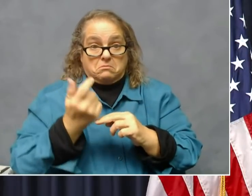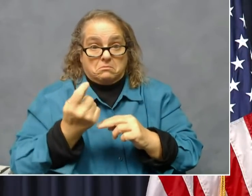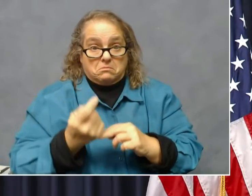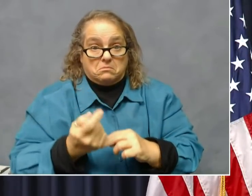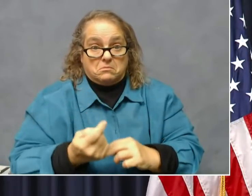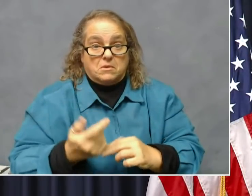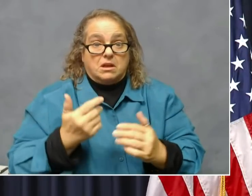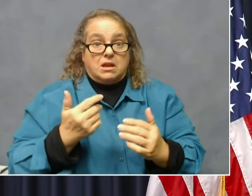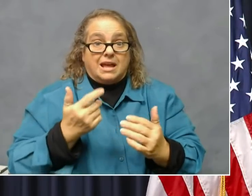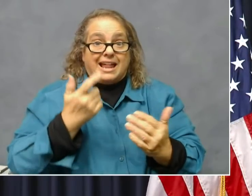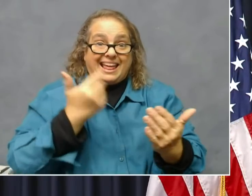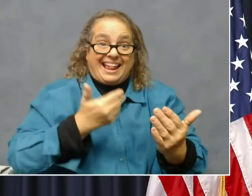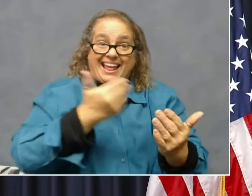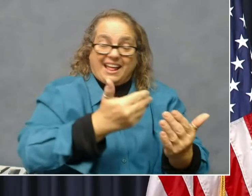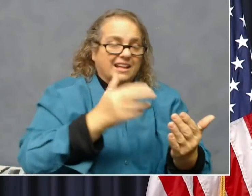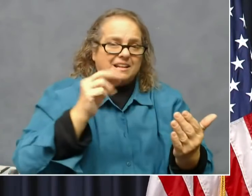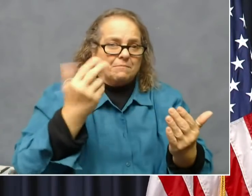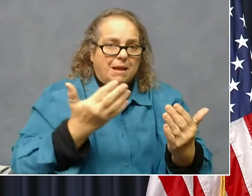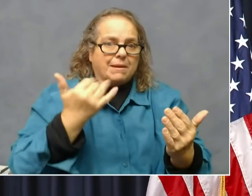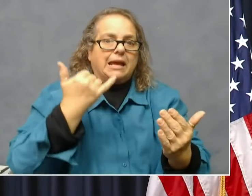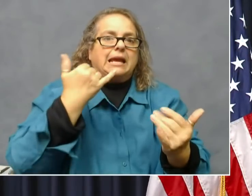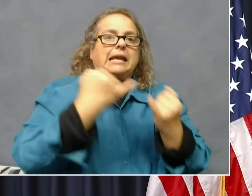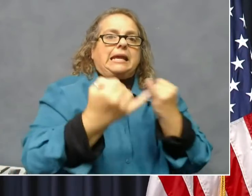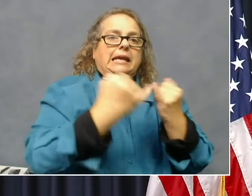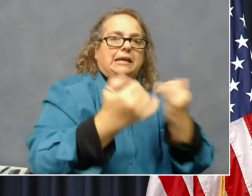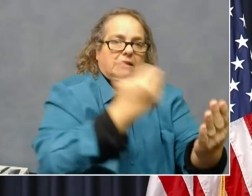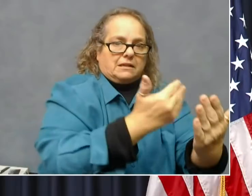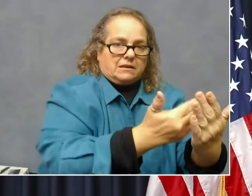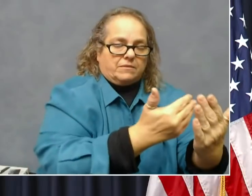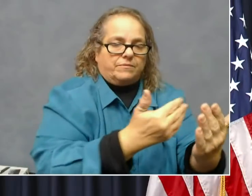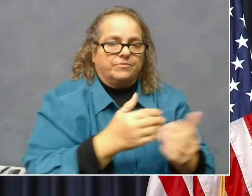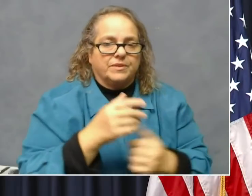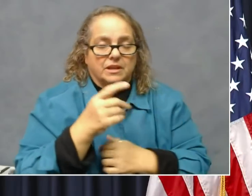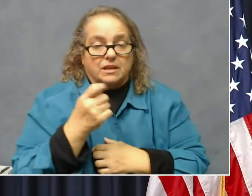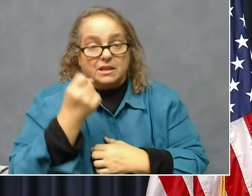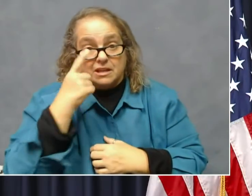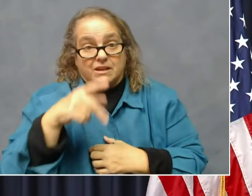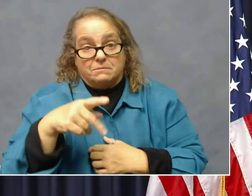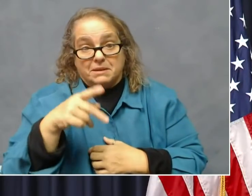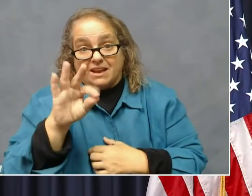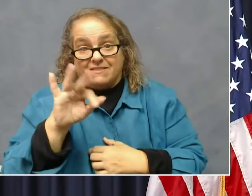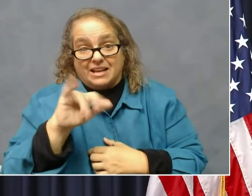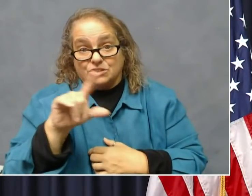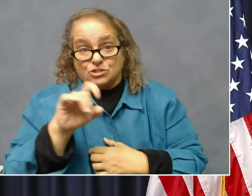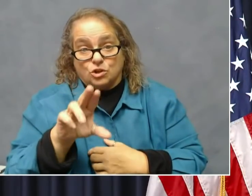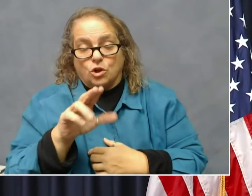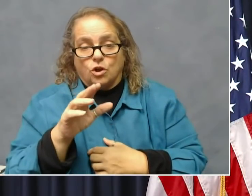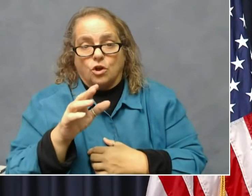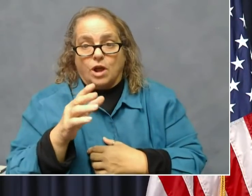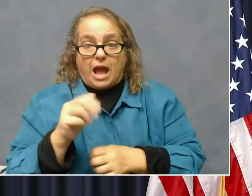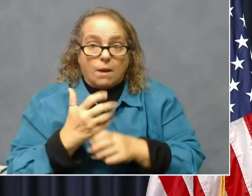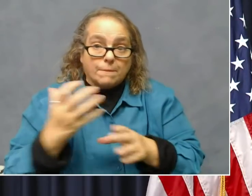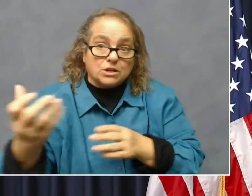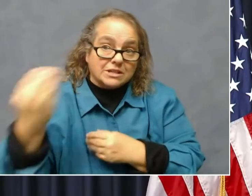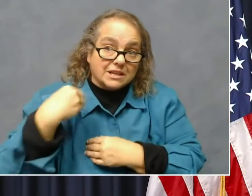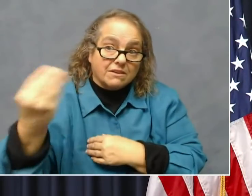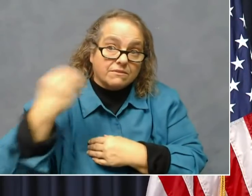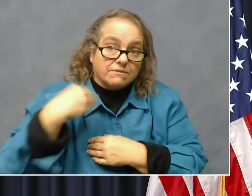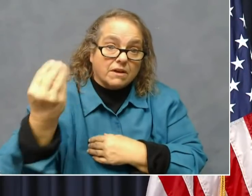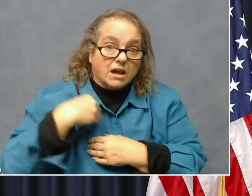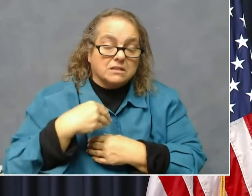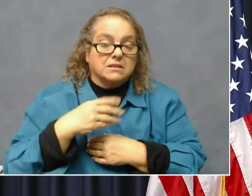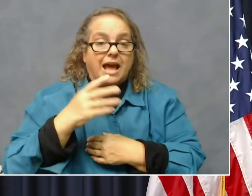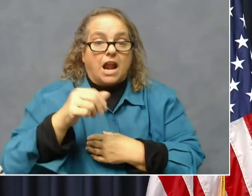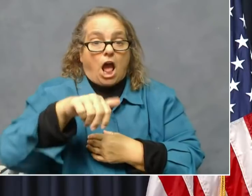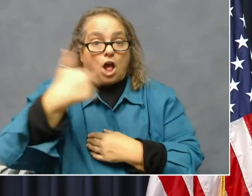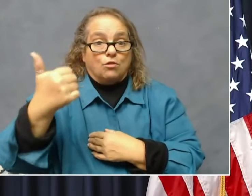like it's going to be, unfortunately, a little limited. Also on whether the other vaccines out there,